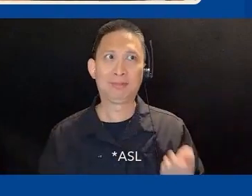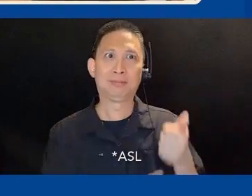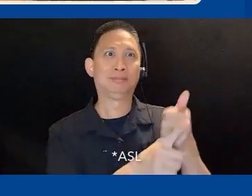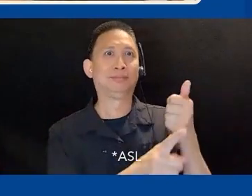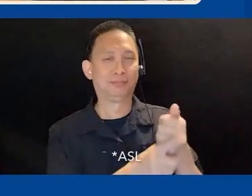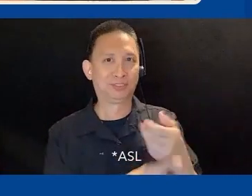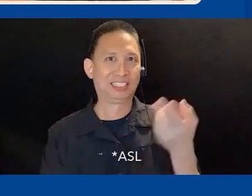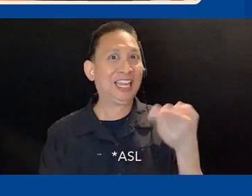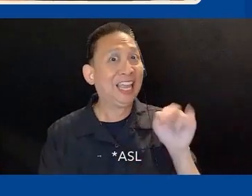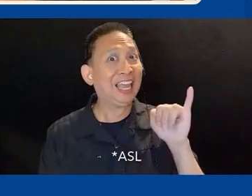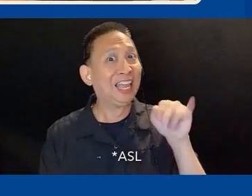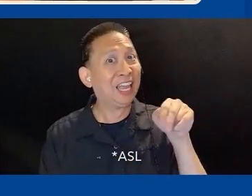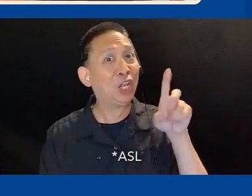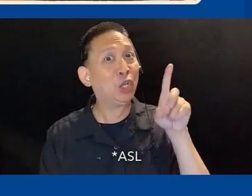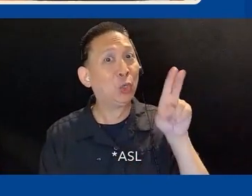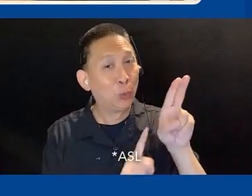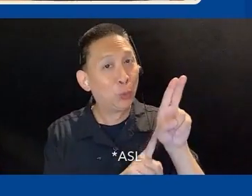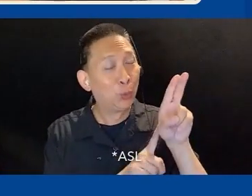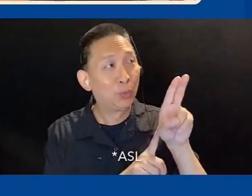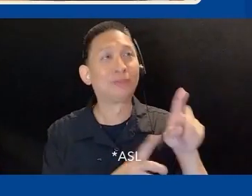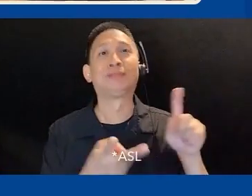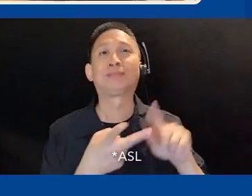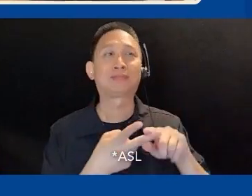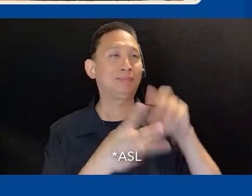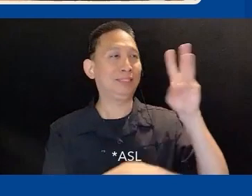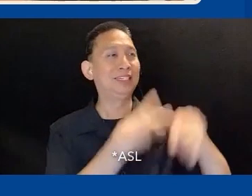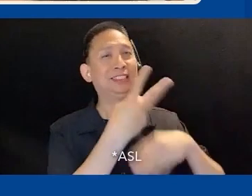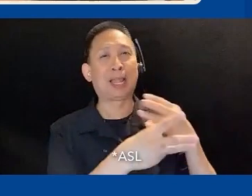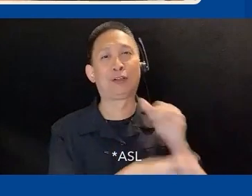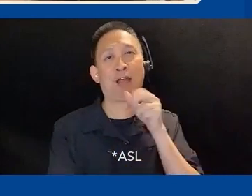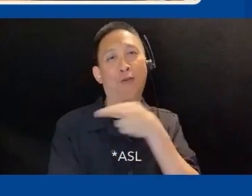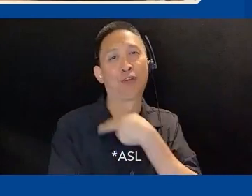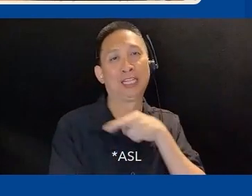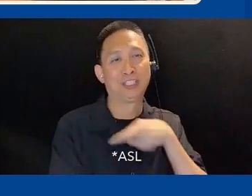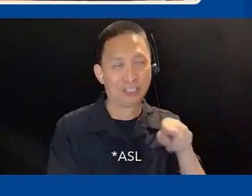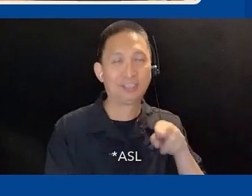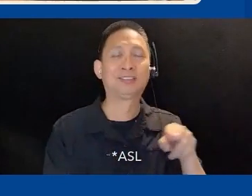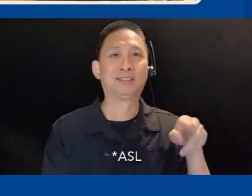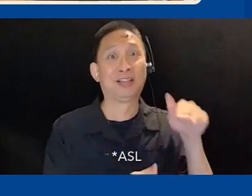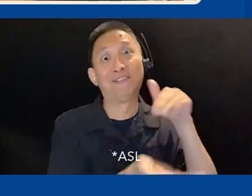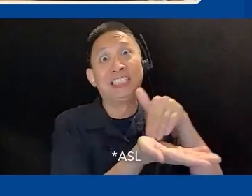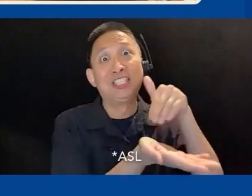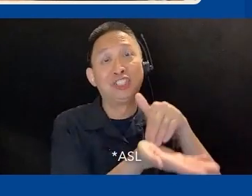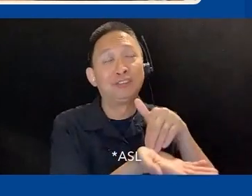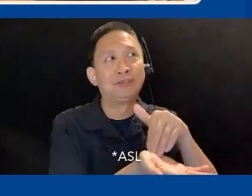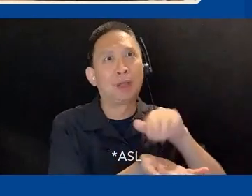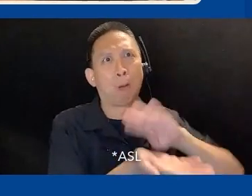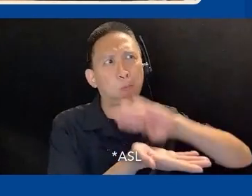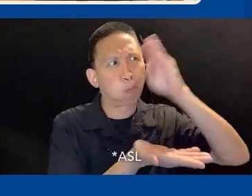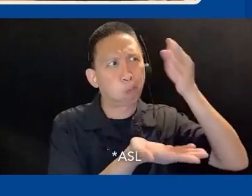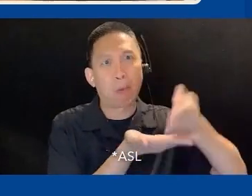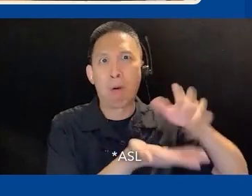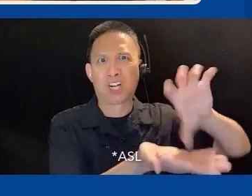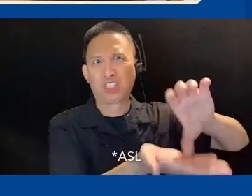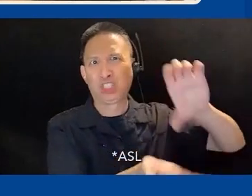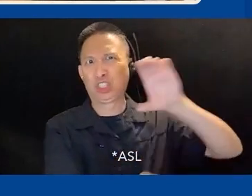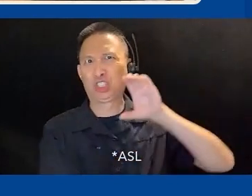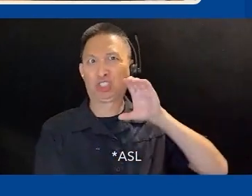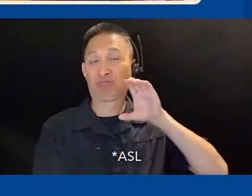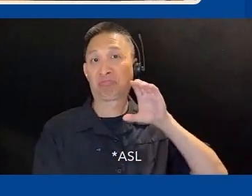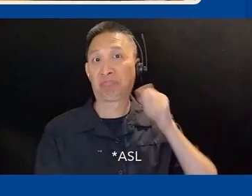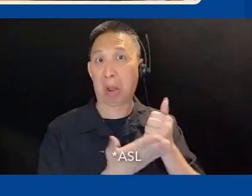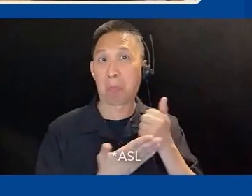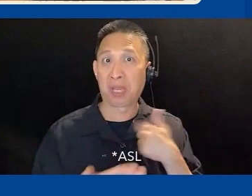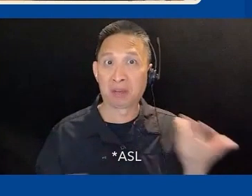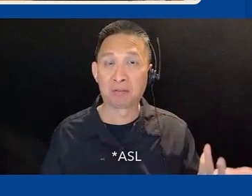Hindu physician. He gave a very generous donation to the project. And there are people in the Muslim